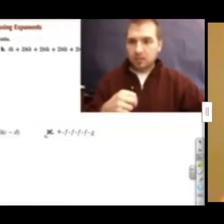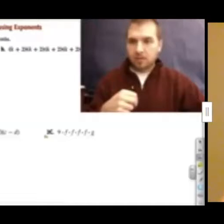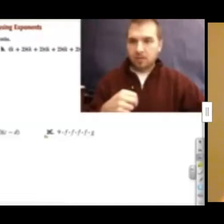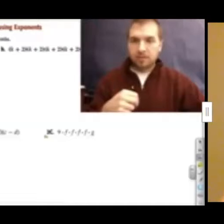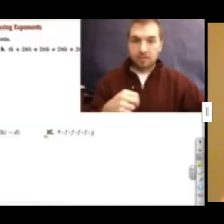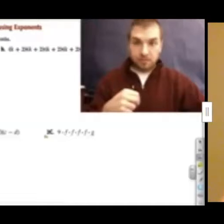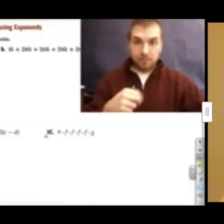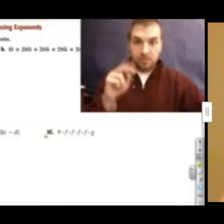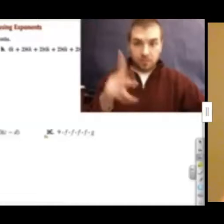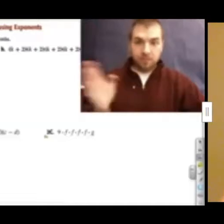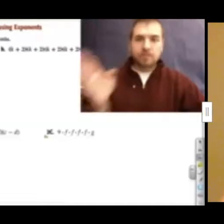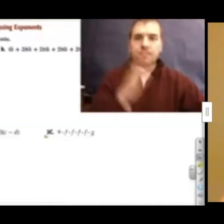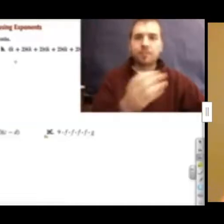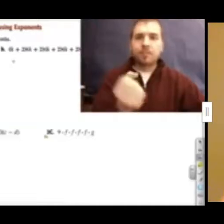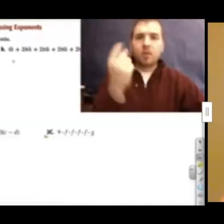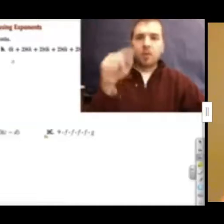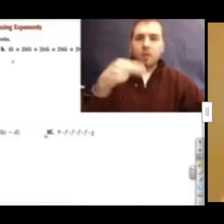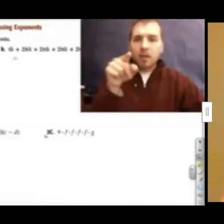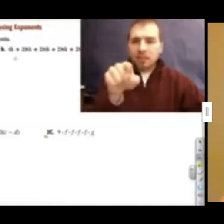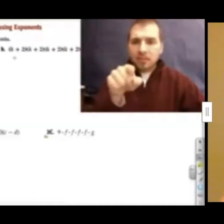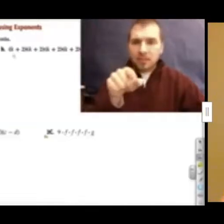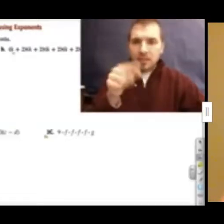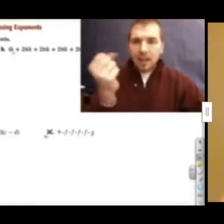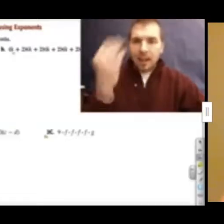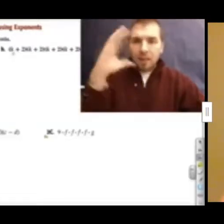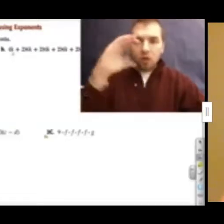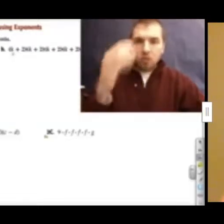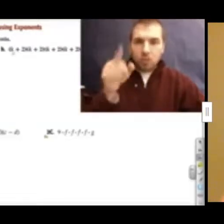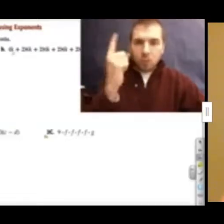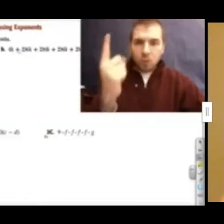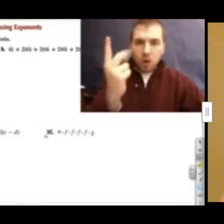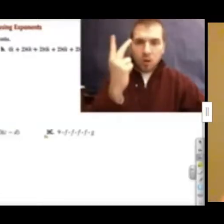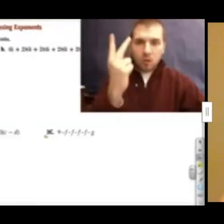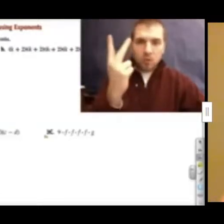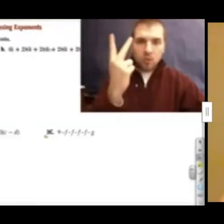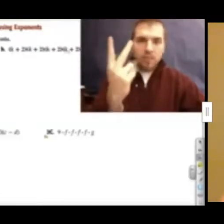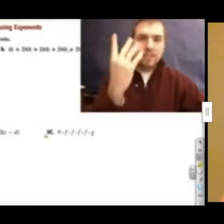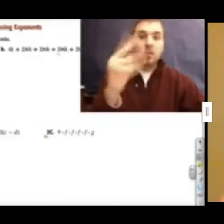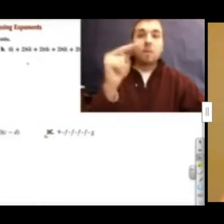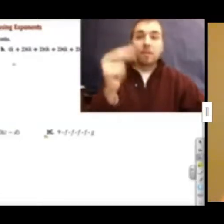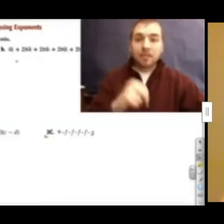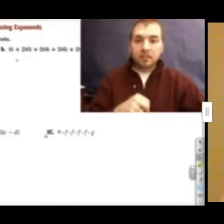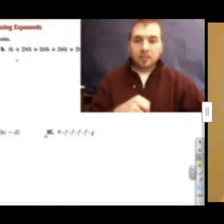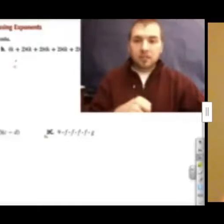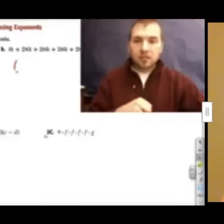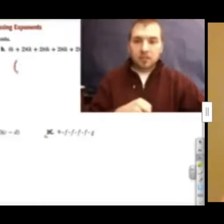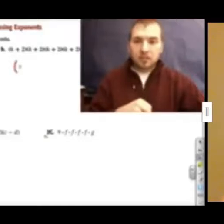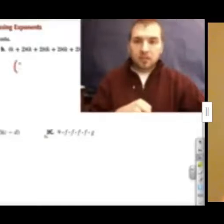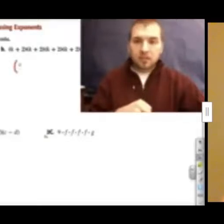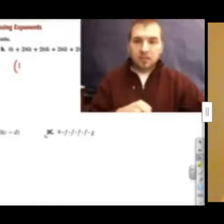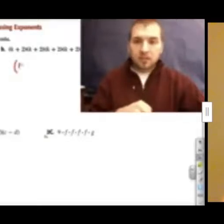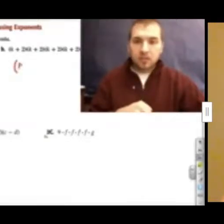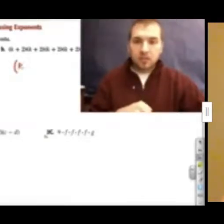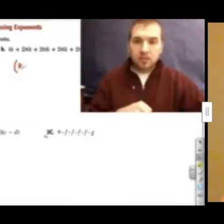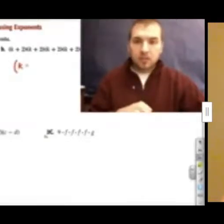write it as a power. So here we have y to the 6th power. And here we have how many groups? We